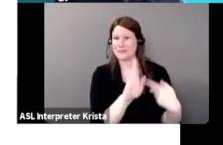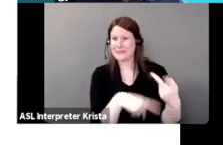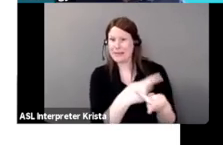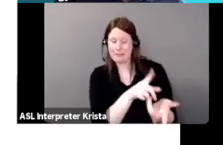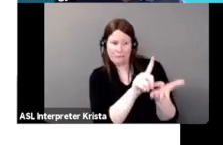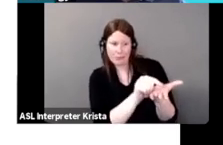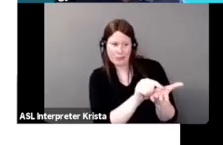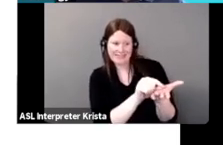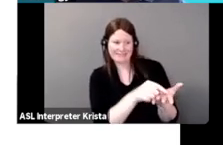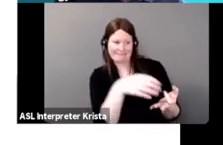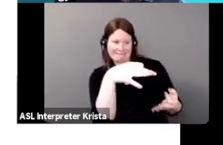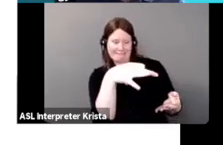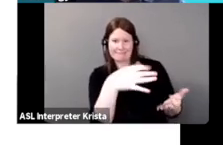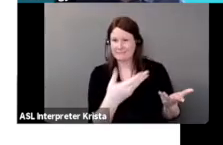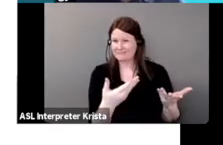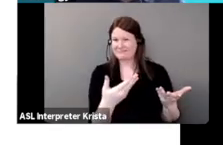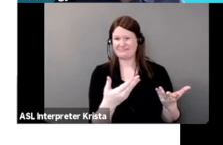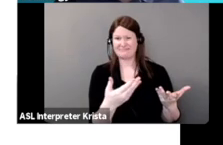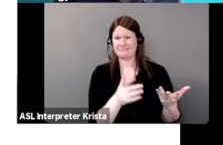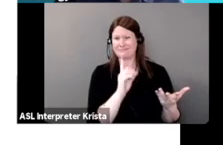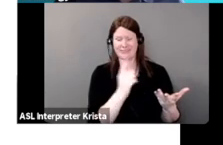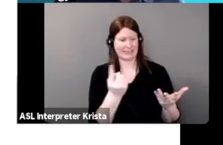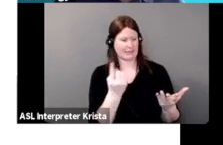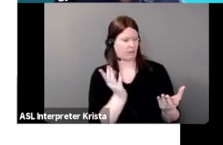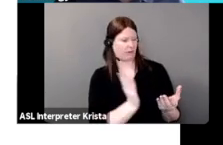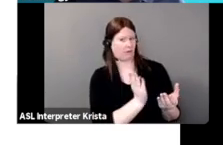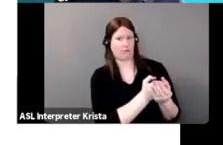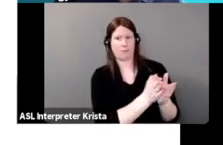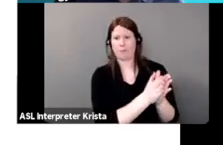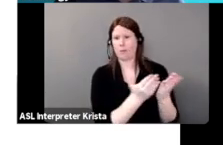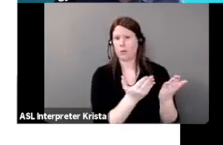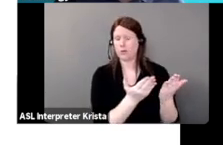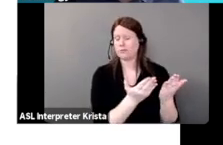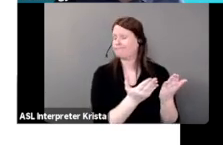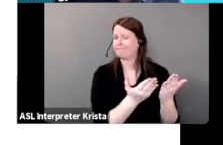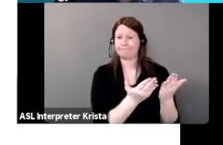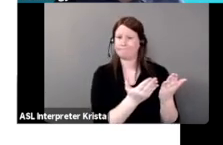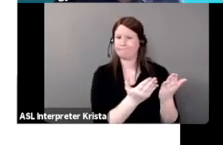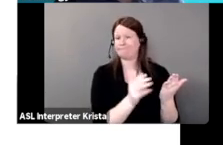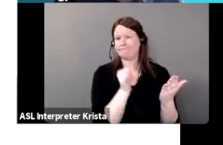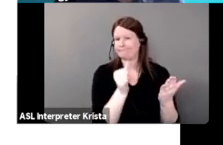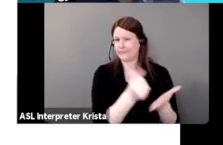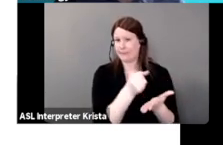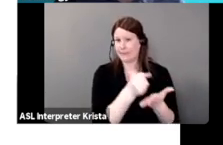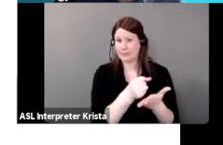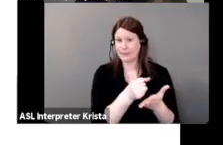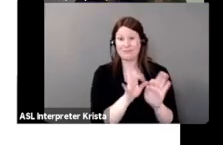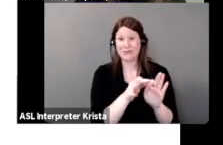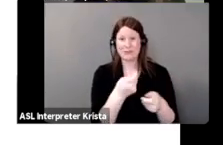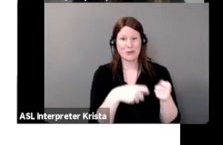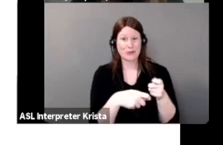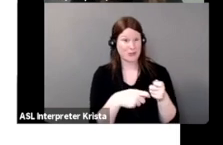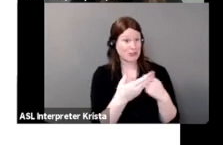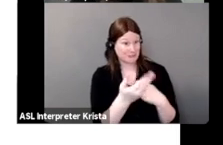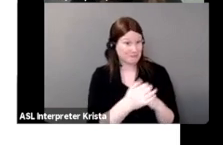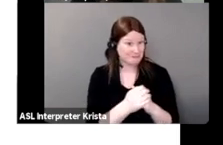But something that's simply been put into a book, that's not on its own patentable. We have a question,